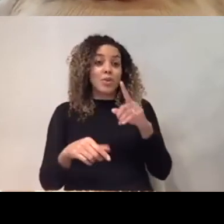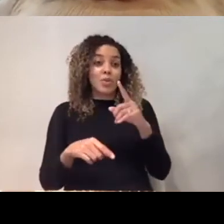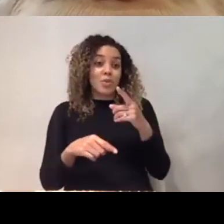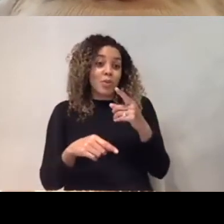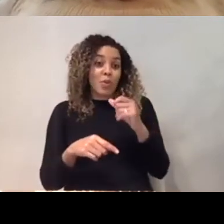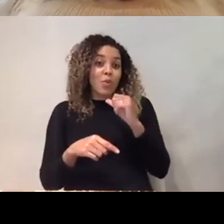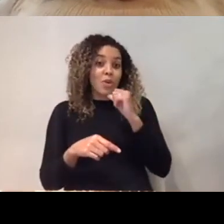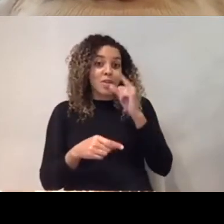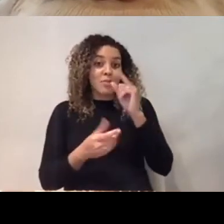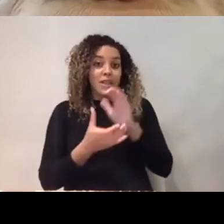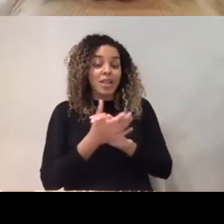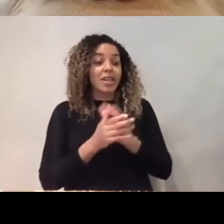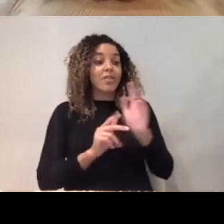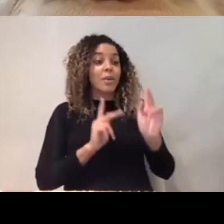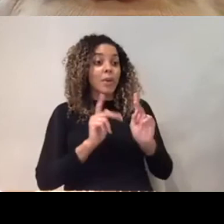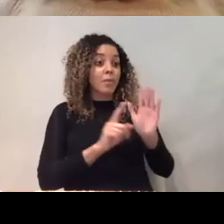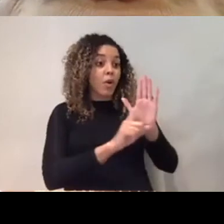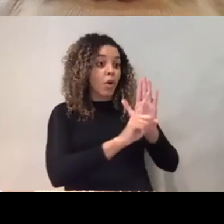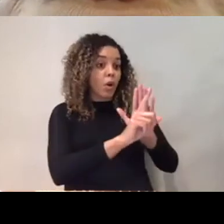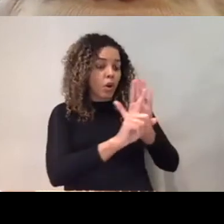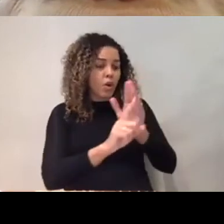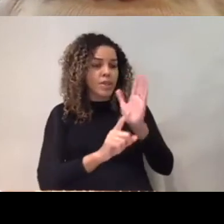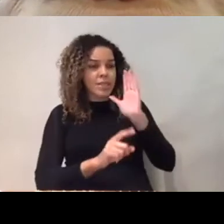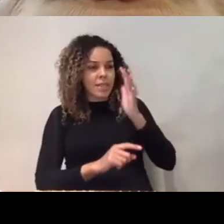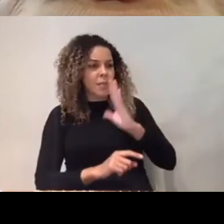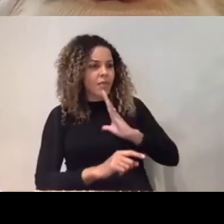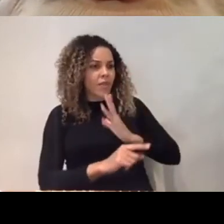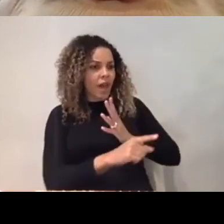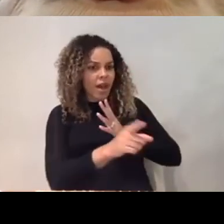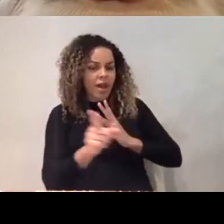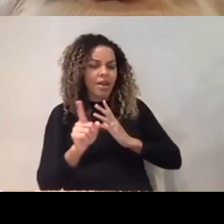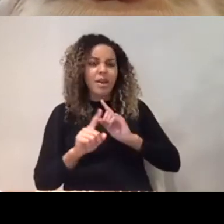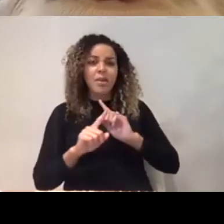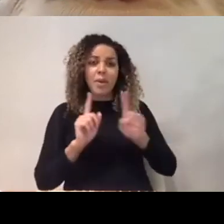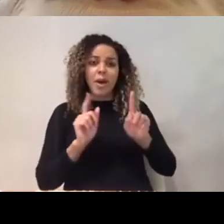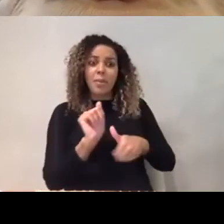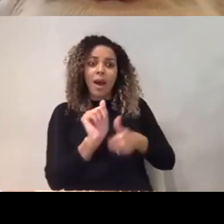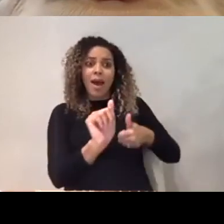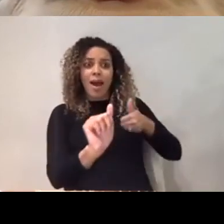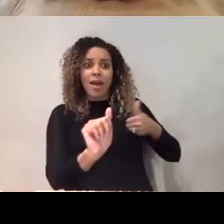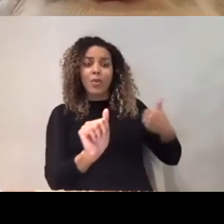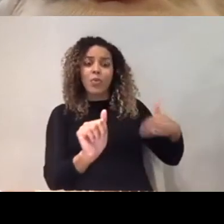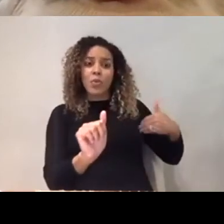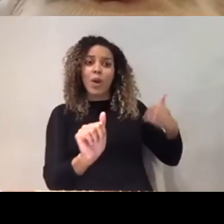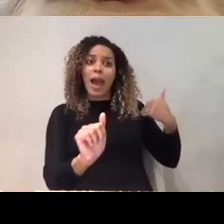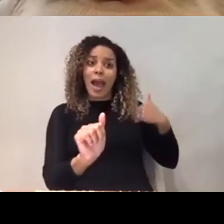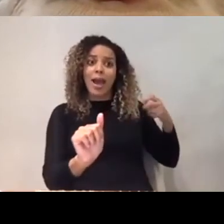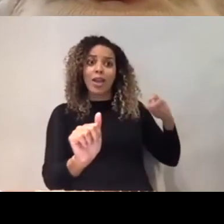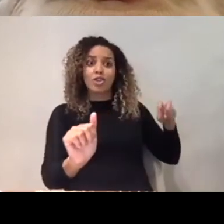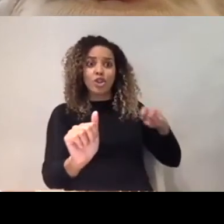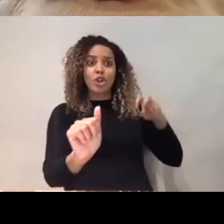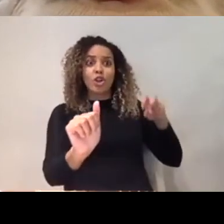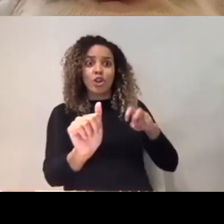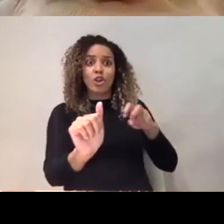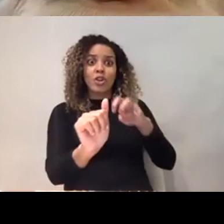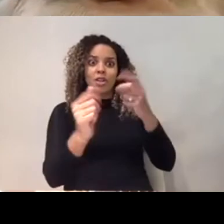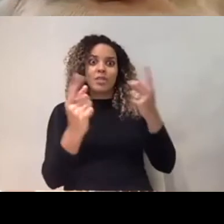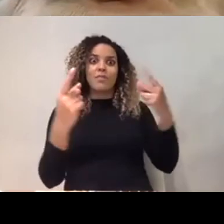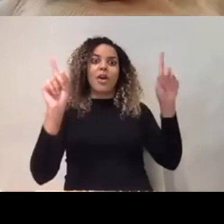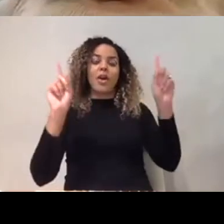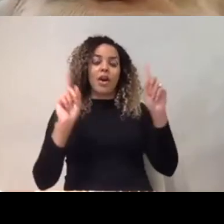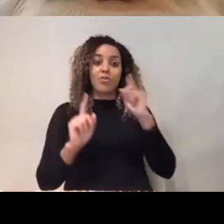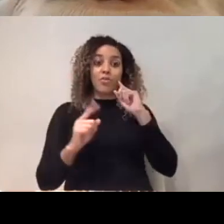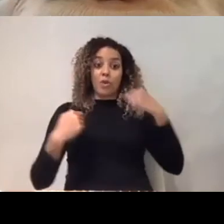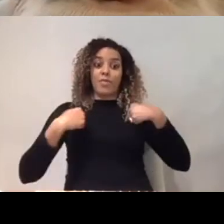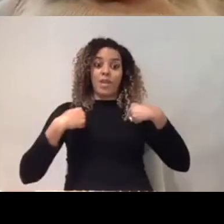have had a journey to get to where they are. And so for me, knowing, you know, the journey that it took for me to get to where